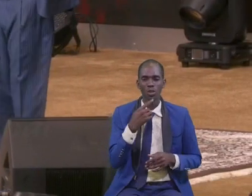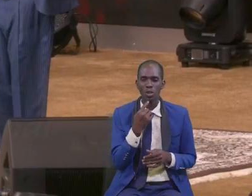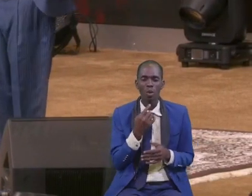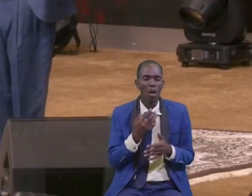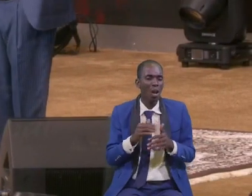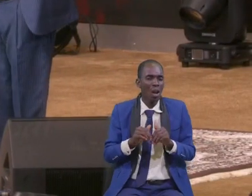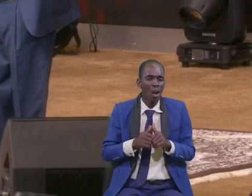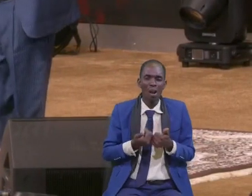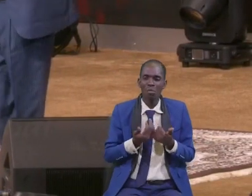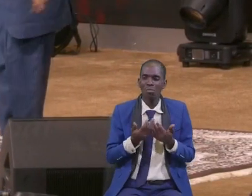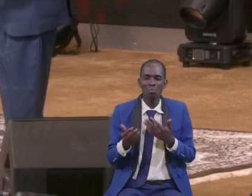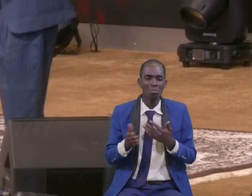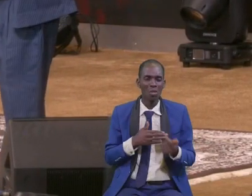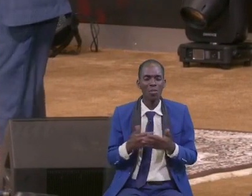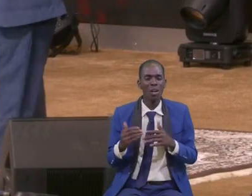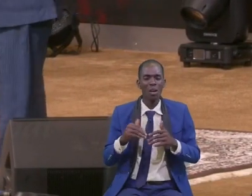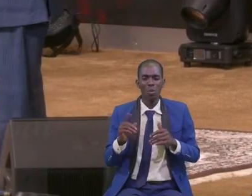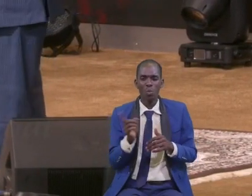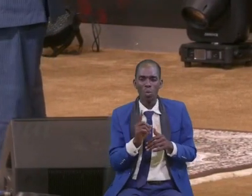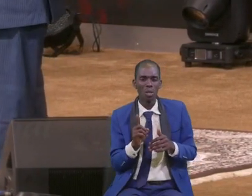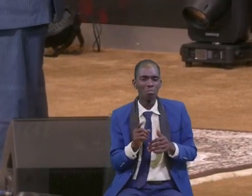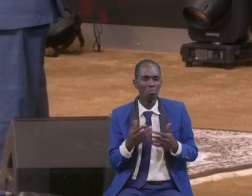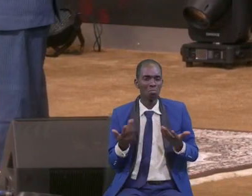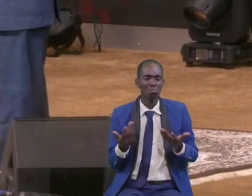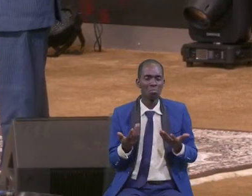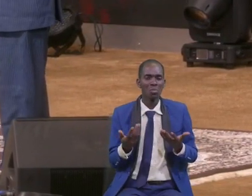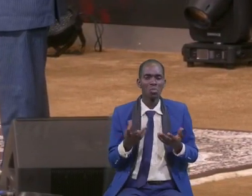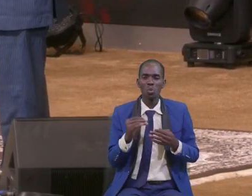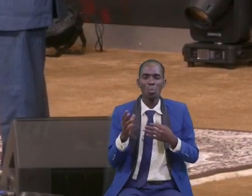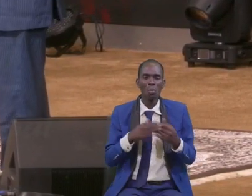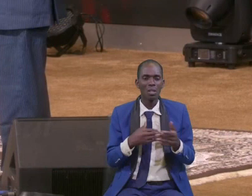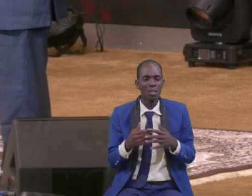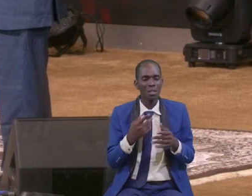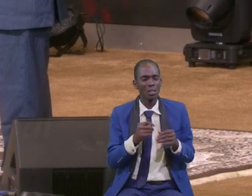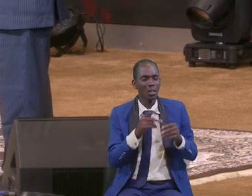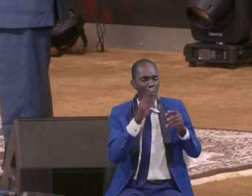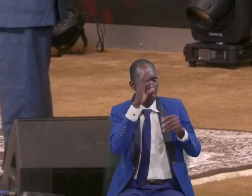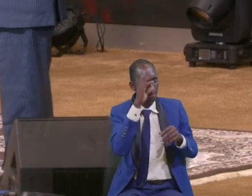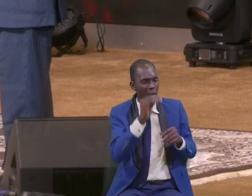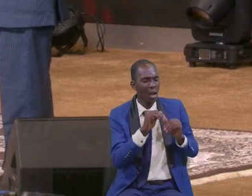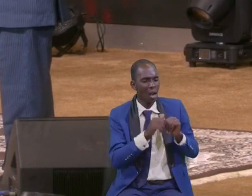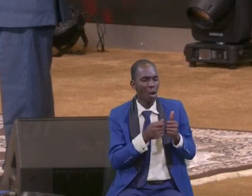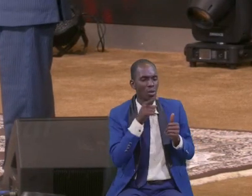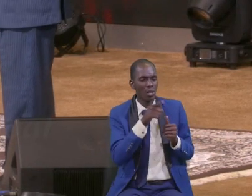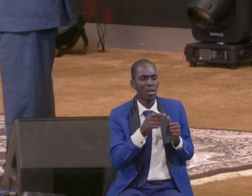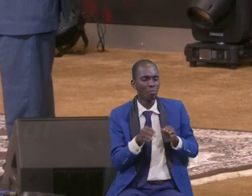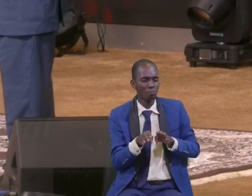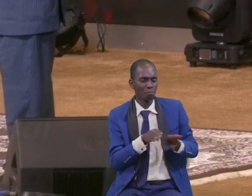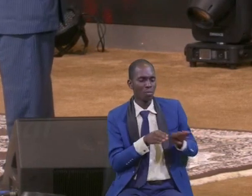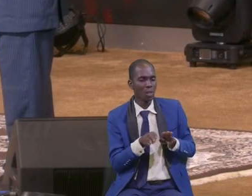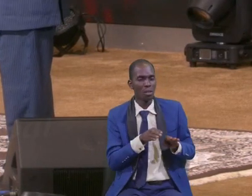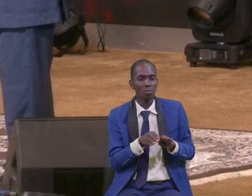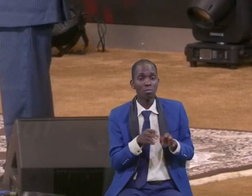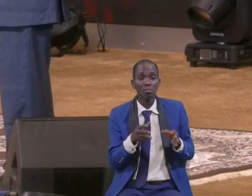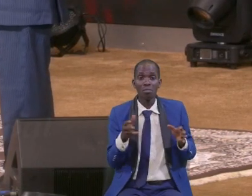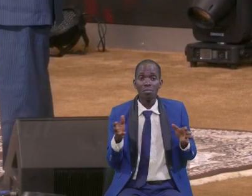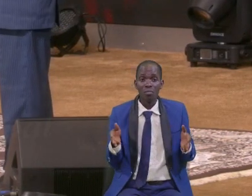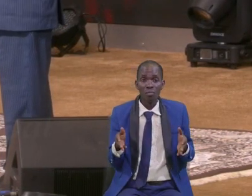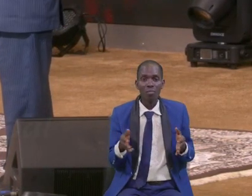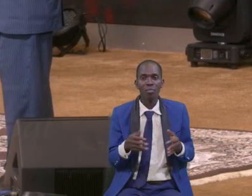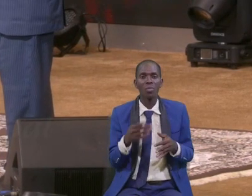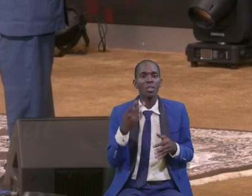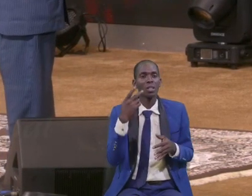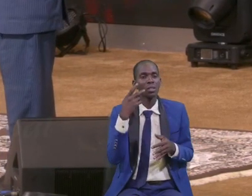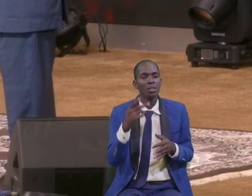the in-laws behave, however the man himself behaves, is coming, you know, home now